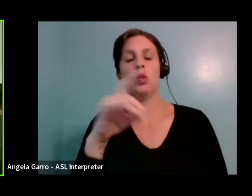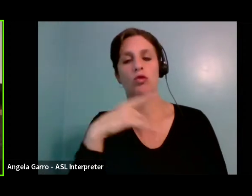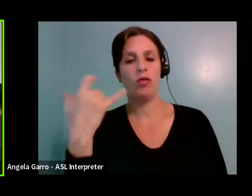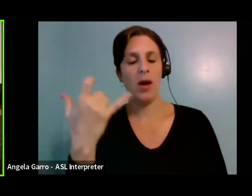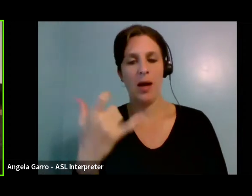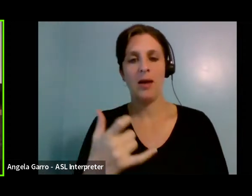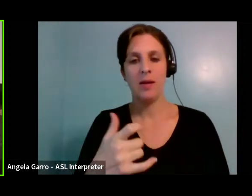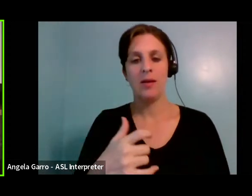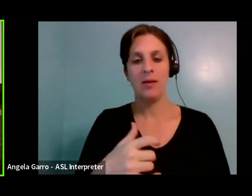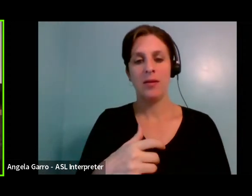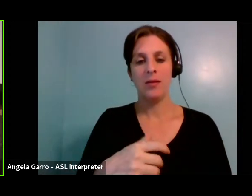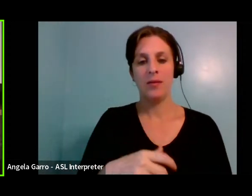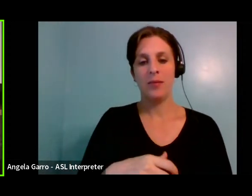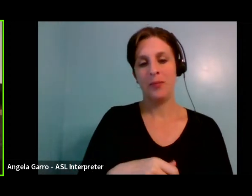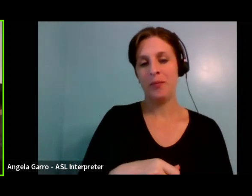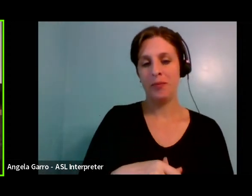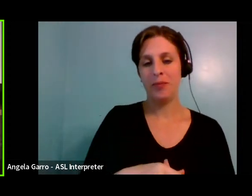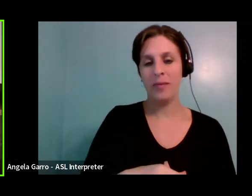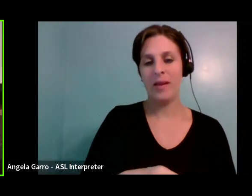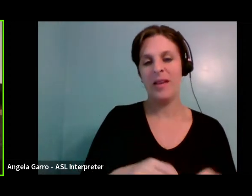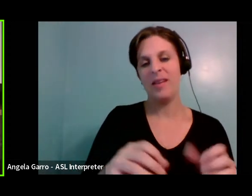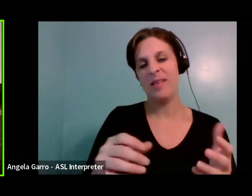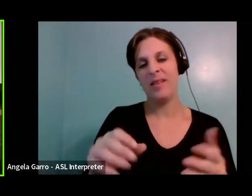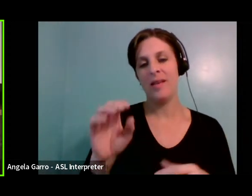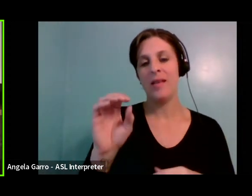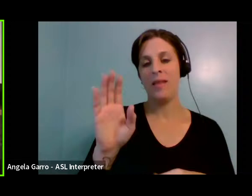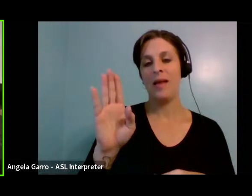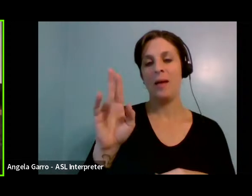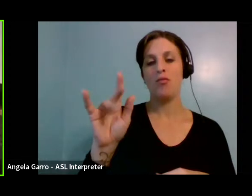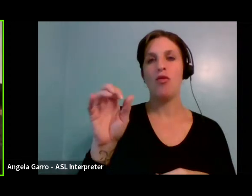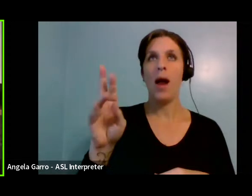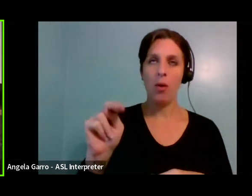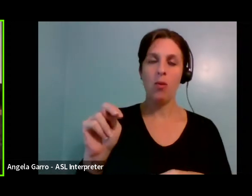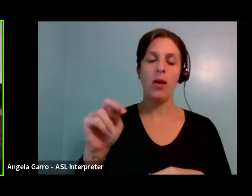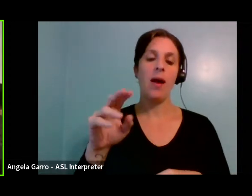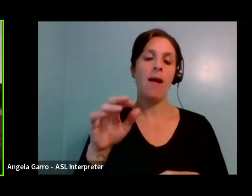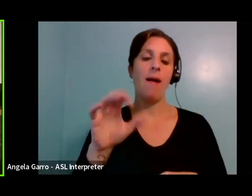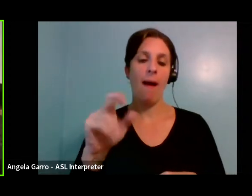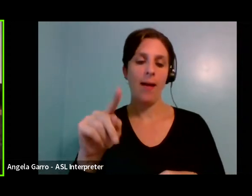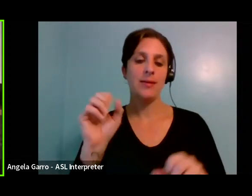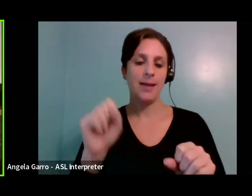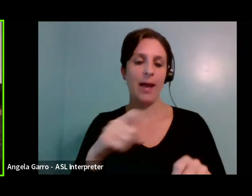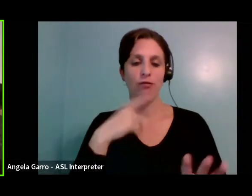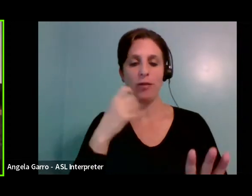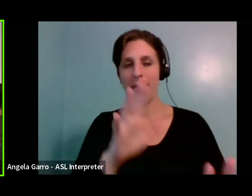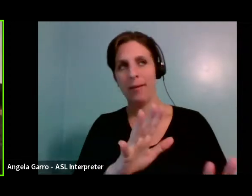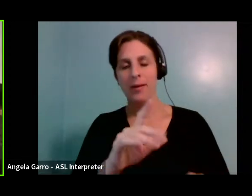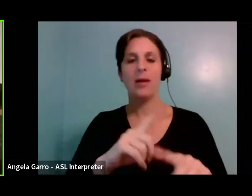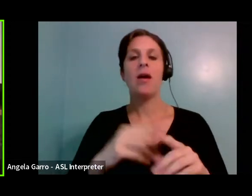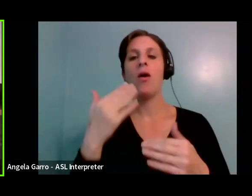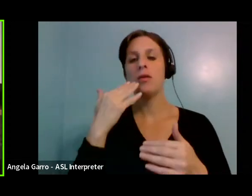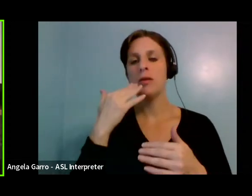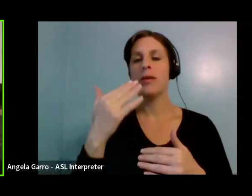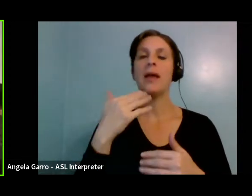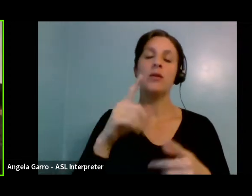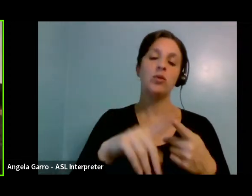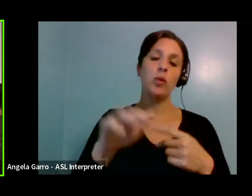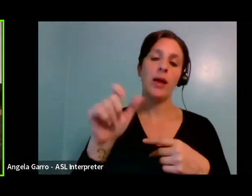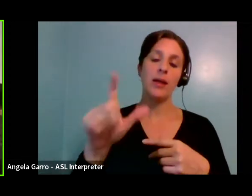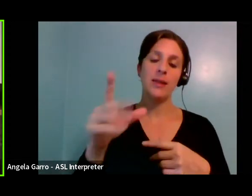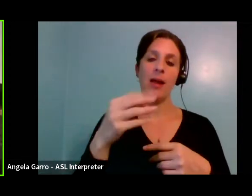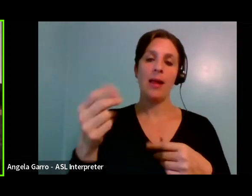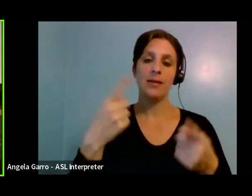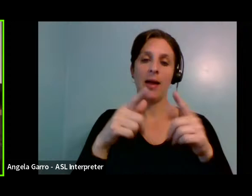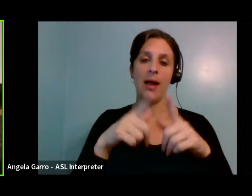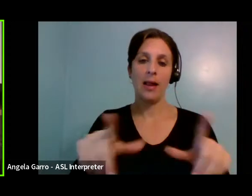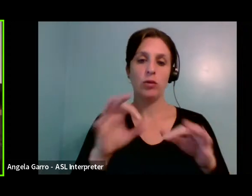The Brown Act can be dry. I also want to say thank you to our ASL and sign language interpreters that